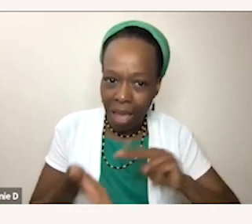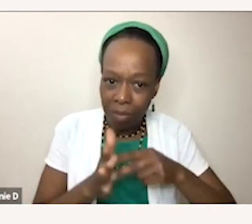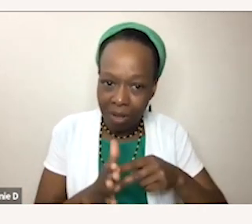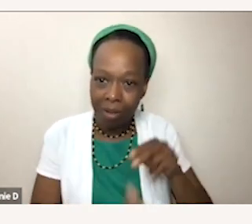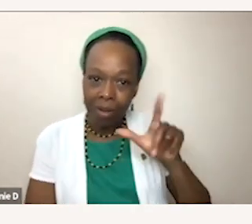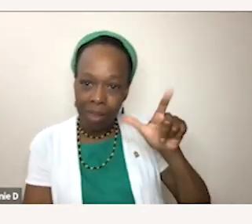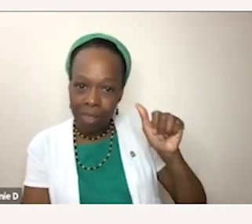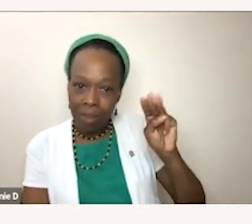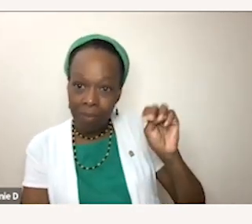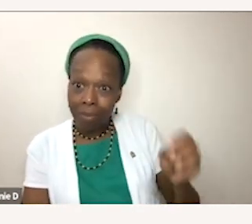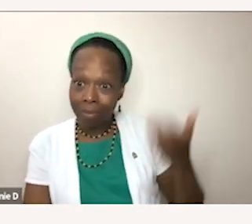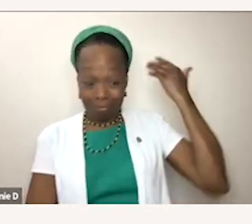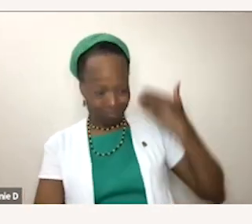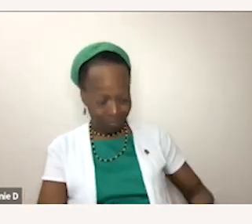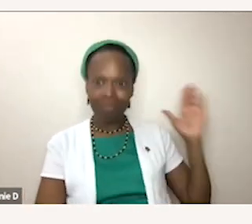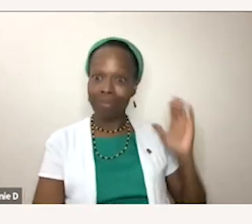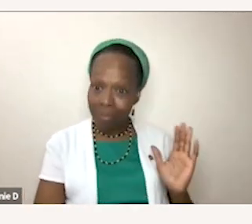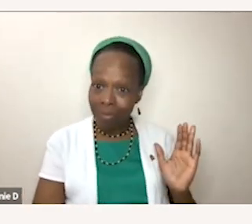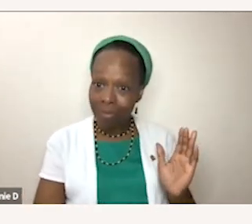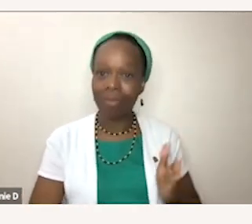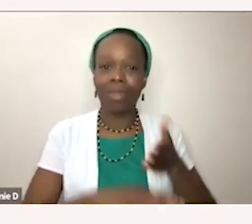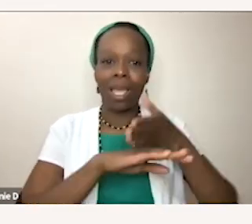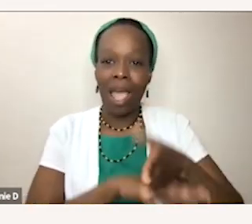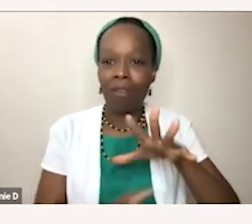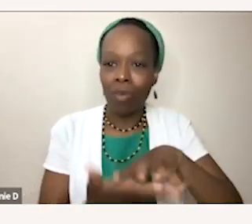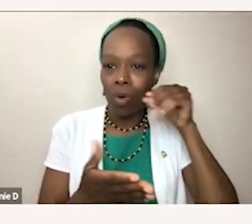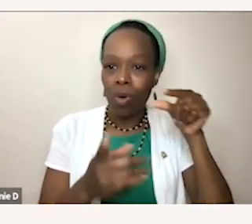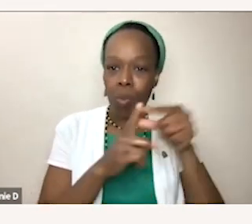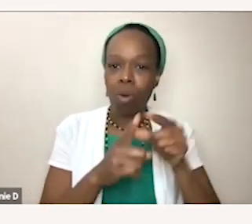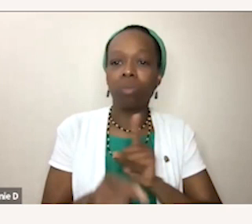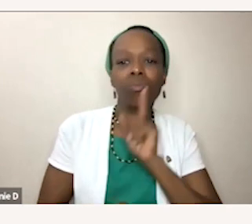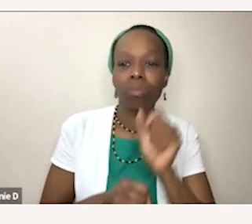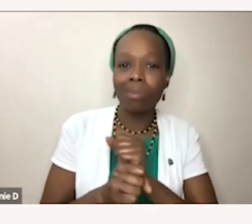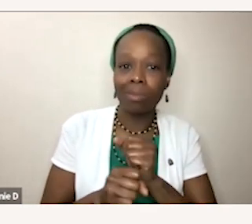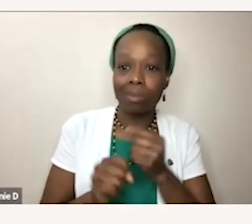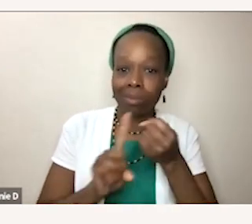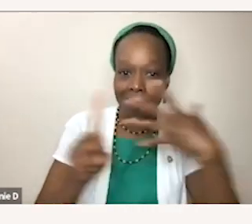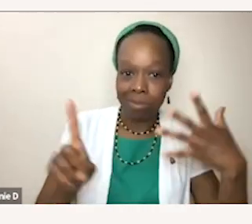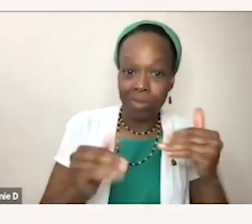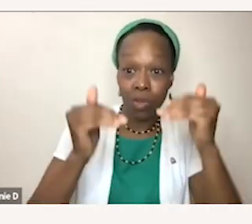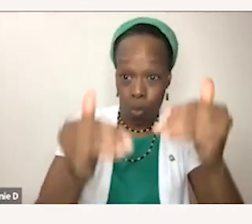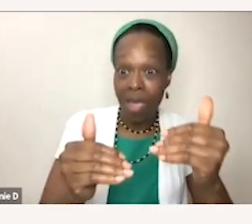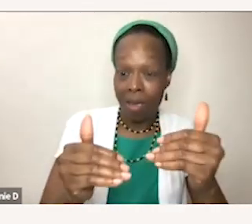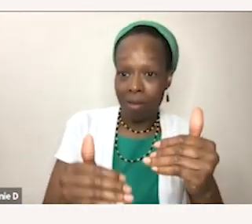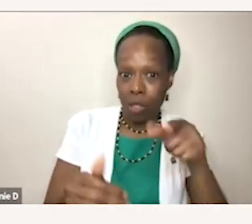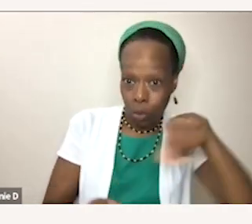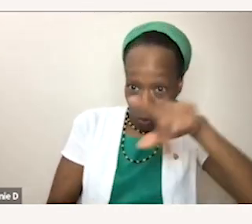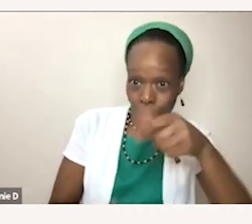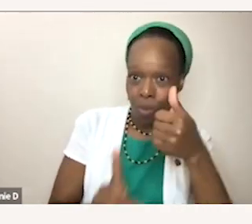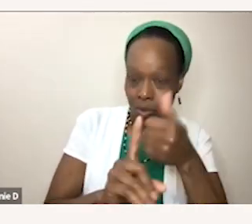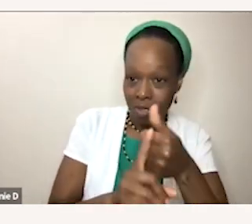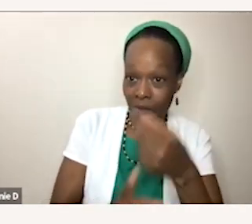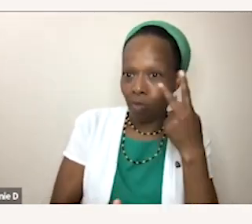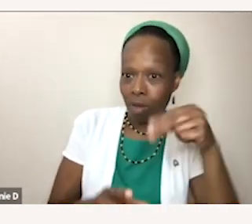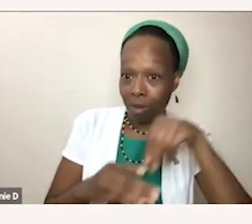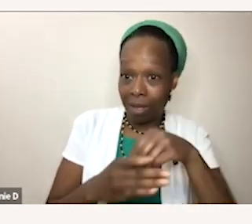Ding, ding, ding, ding, ding. After learning the word's true definition, go ahead, look it up for yourself. I promise you, that's what the dictionary will